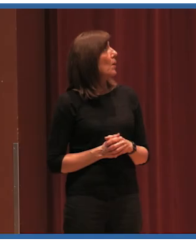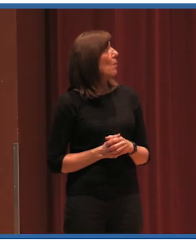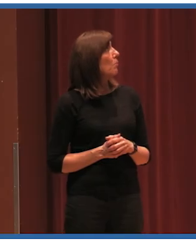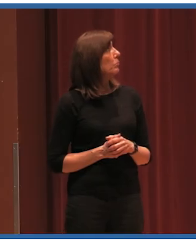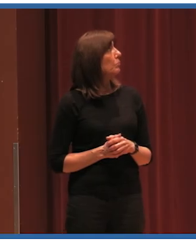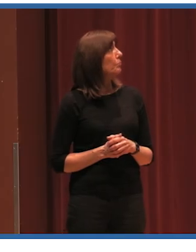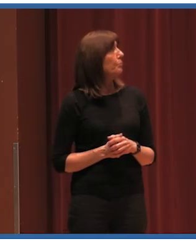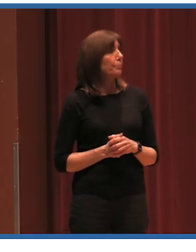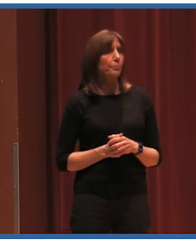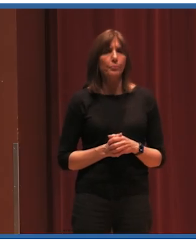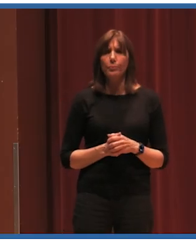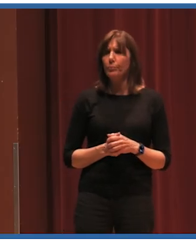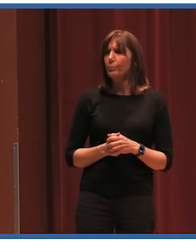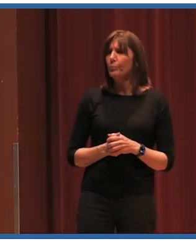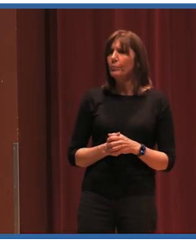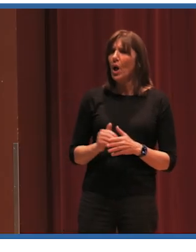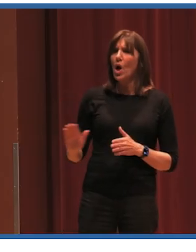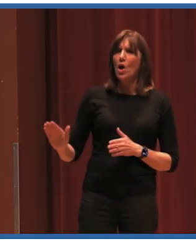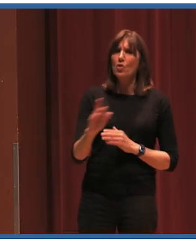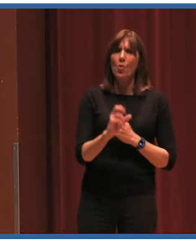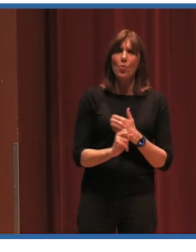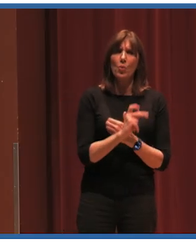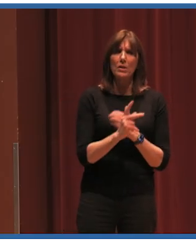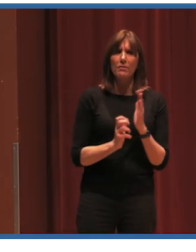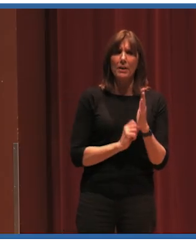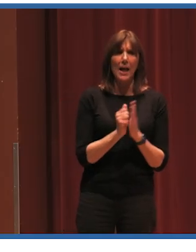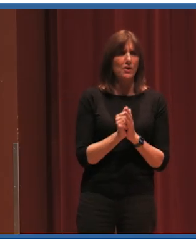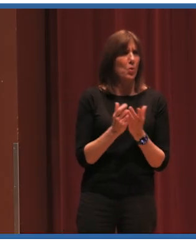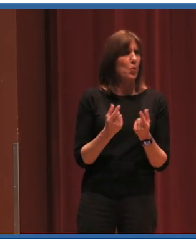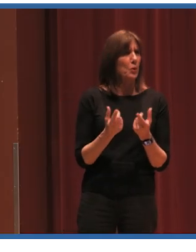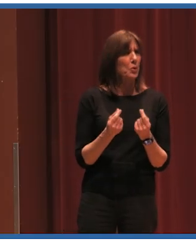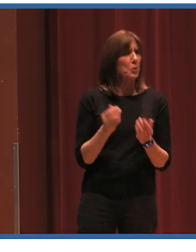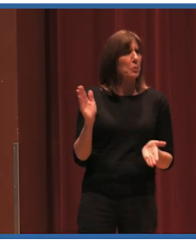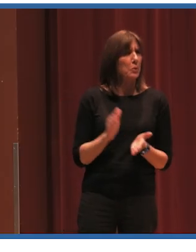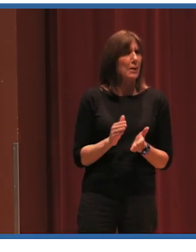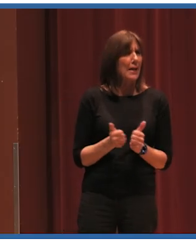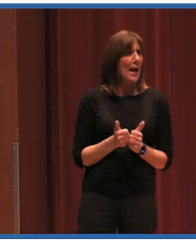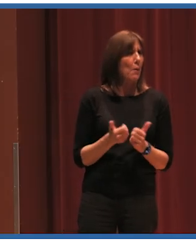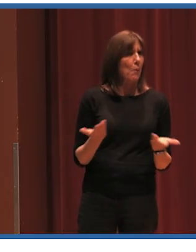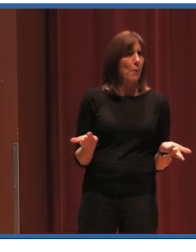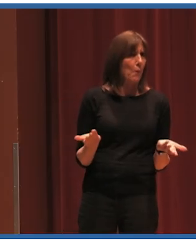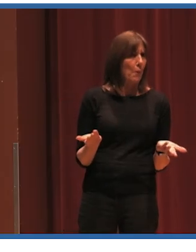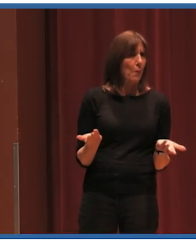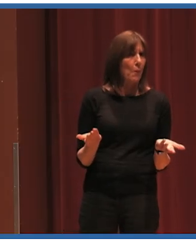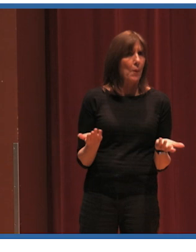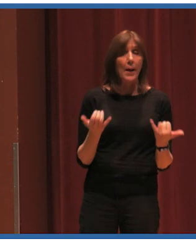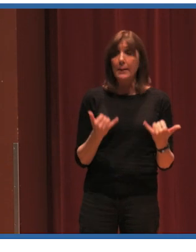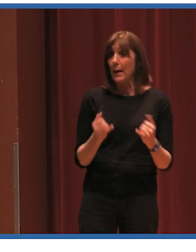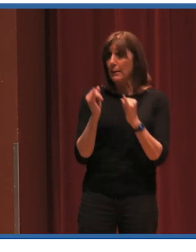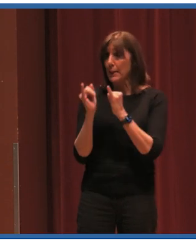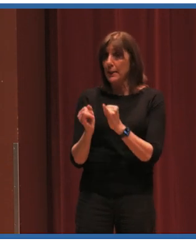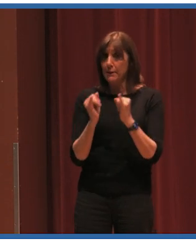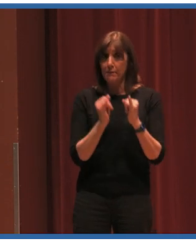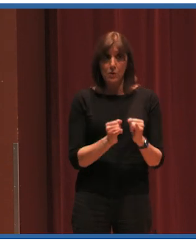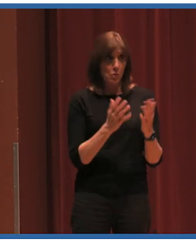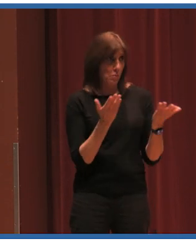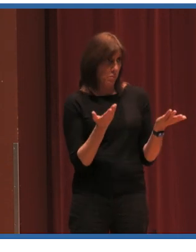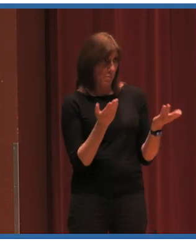So how can you reduce your risk factors for cancer? So this is going to be the part about individual